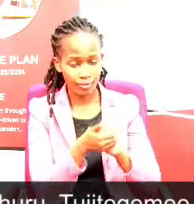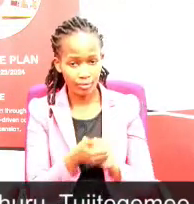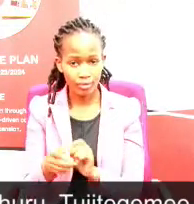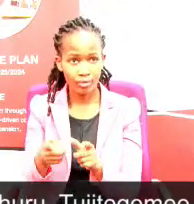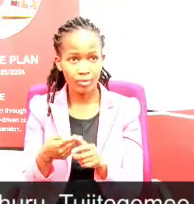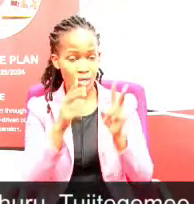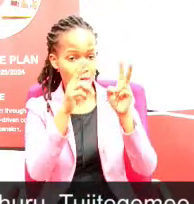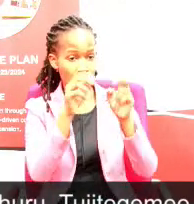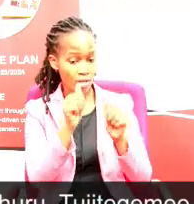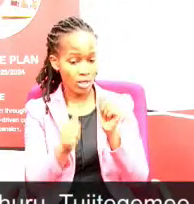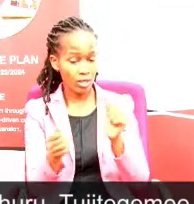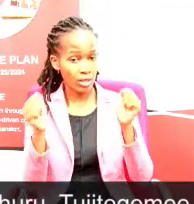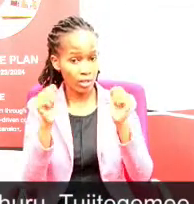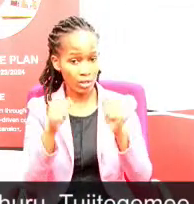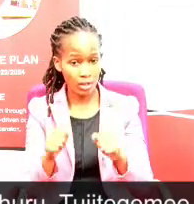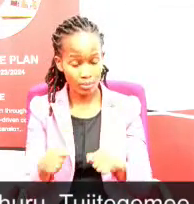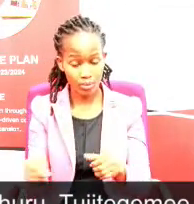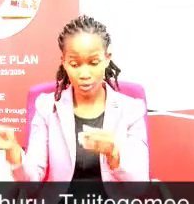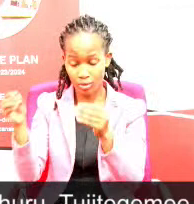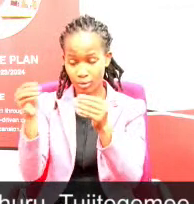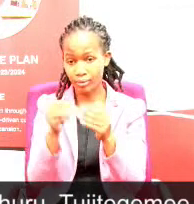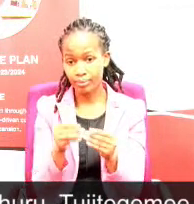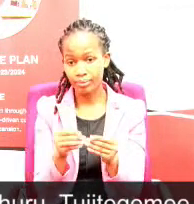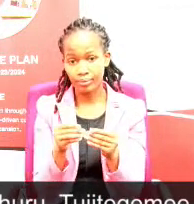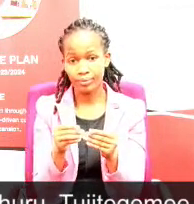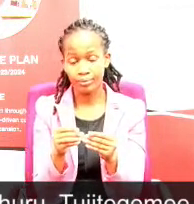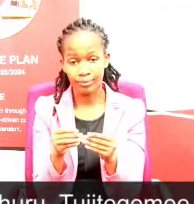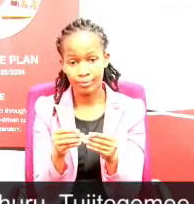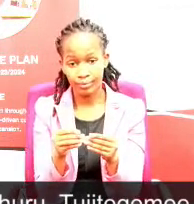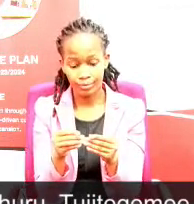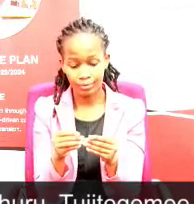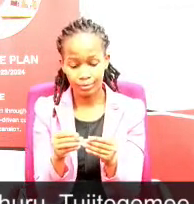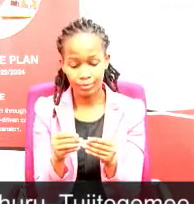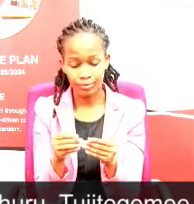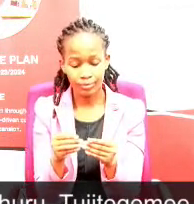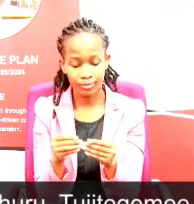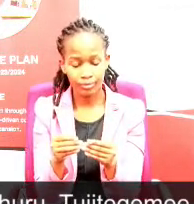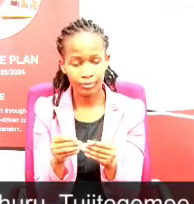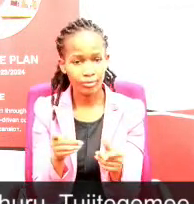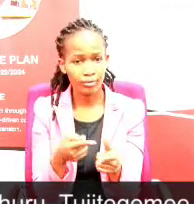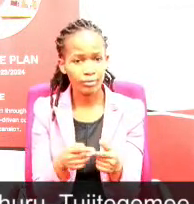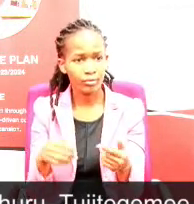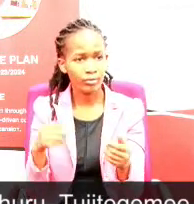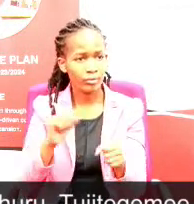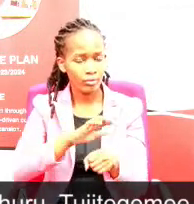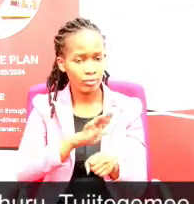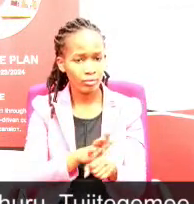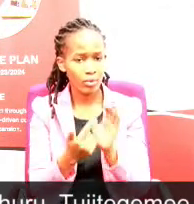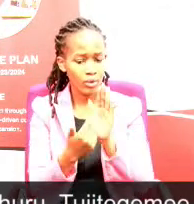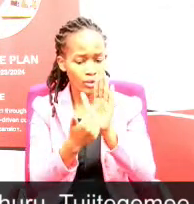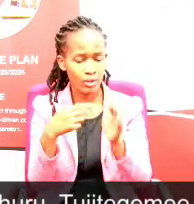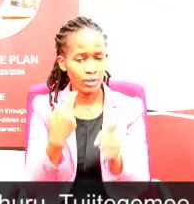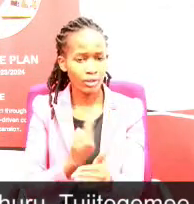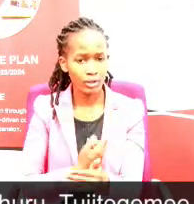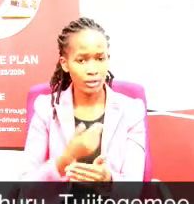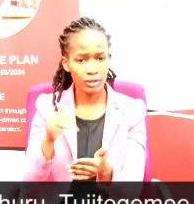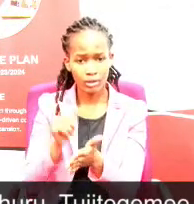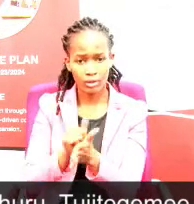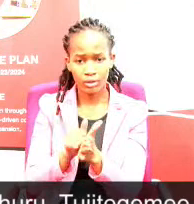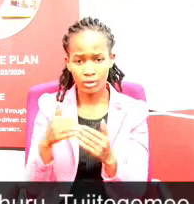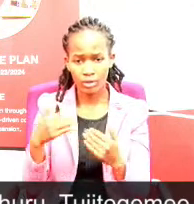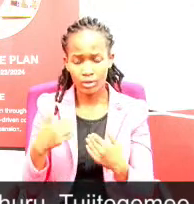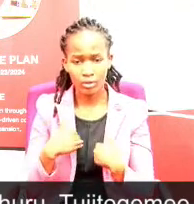the issue that we're able to counter any threats. The pandemic has shown us that there's